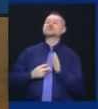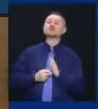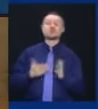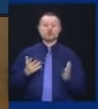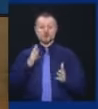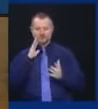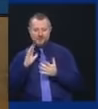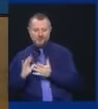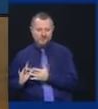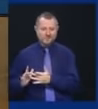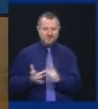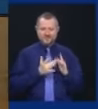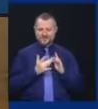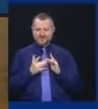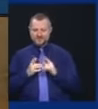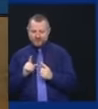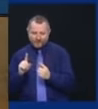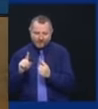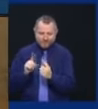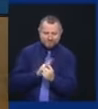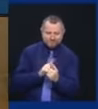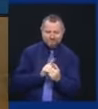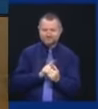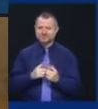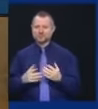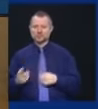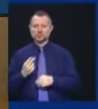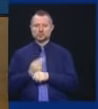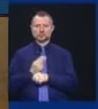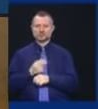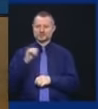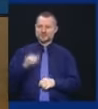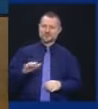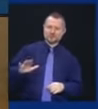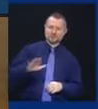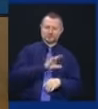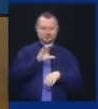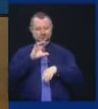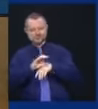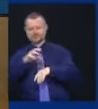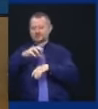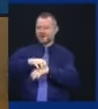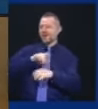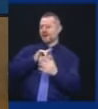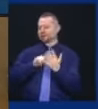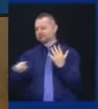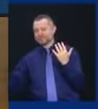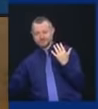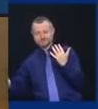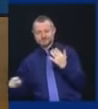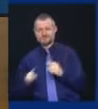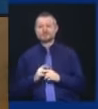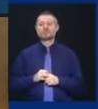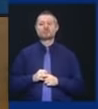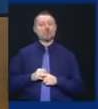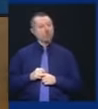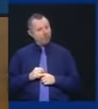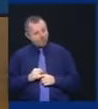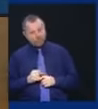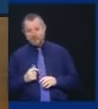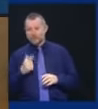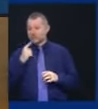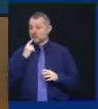across the state using those facilities, and it will also bring trust. And it will bring